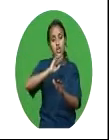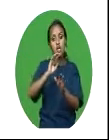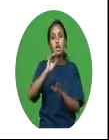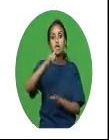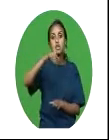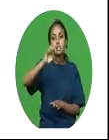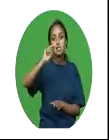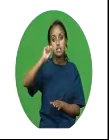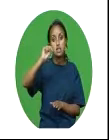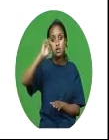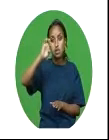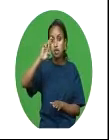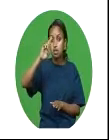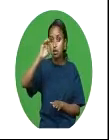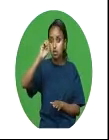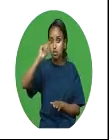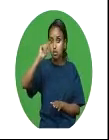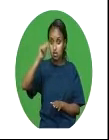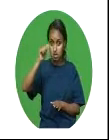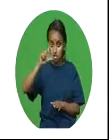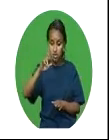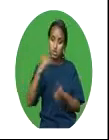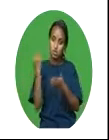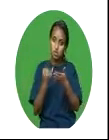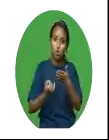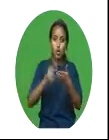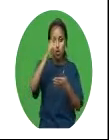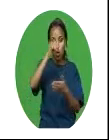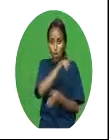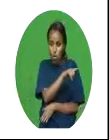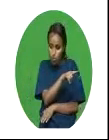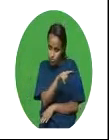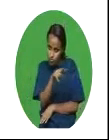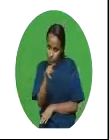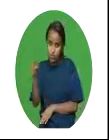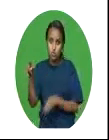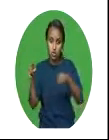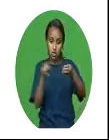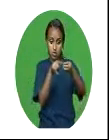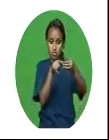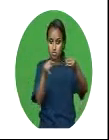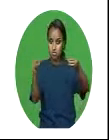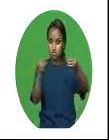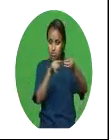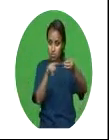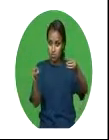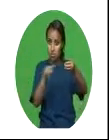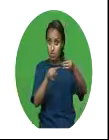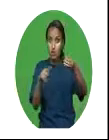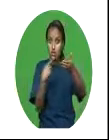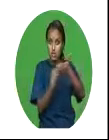generator. Draw horizontal line on the side of the elevation. These lines are called